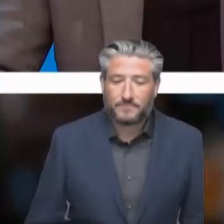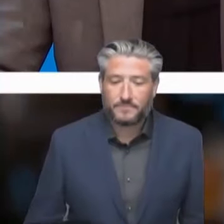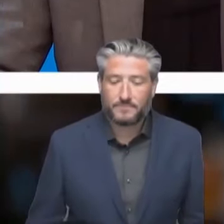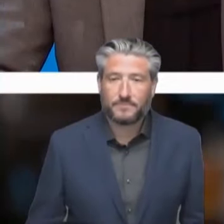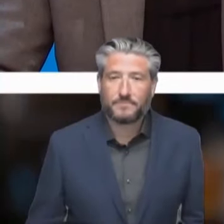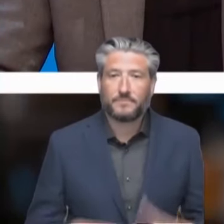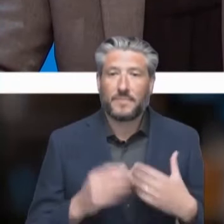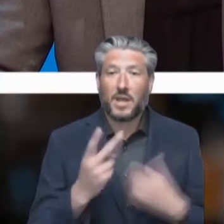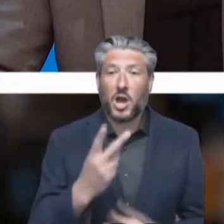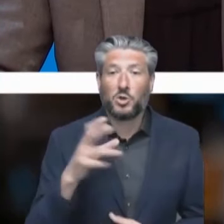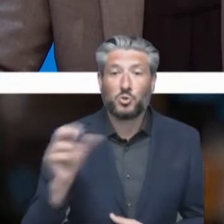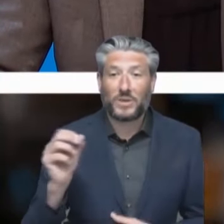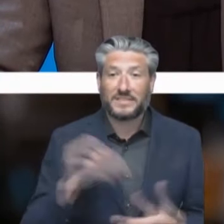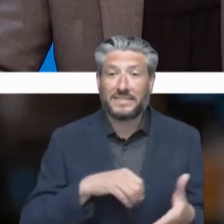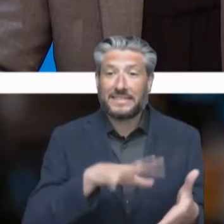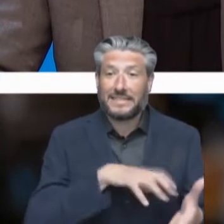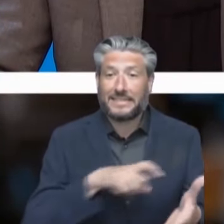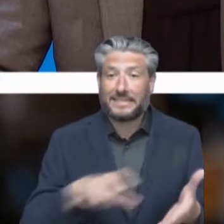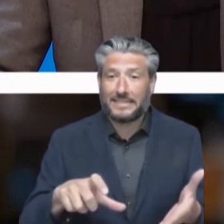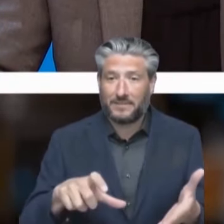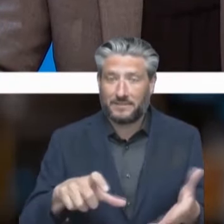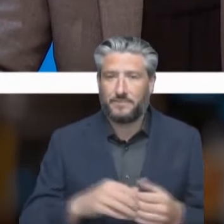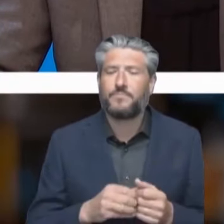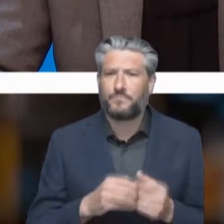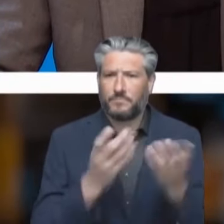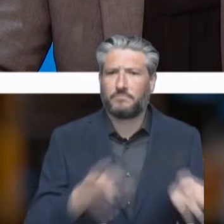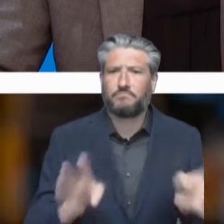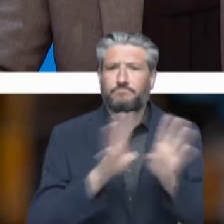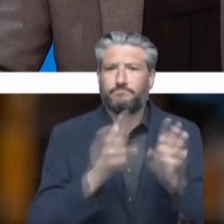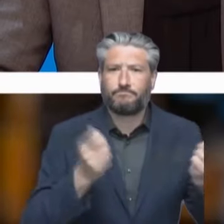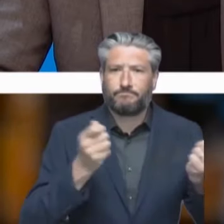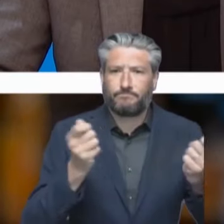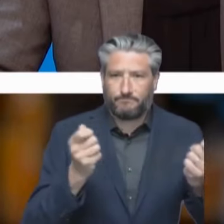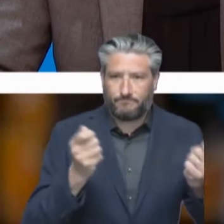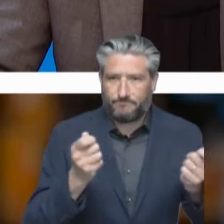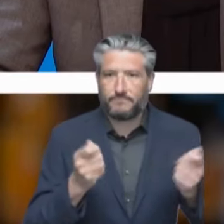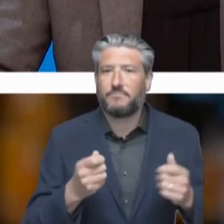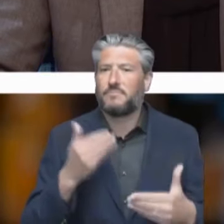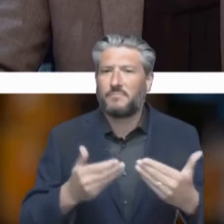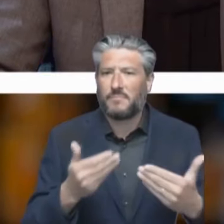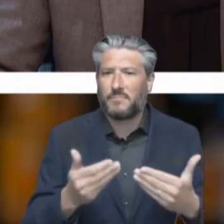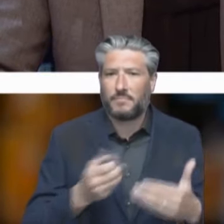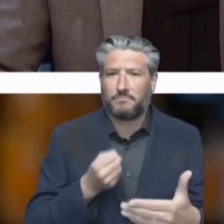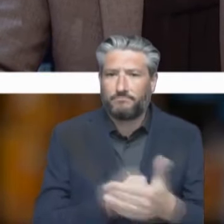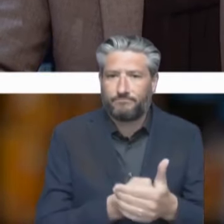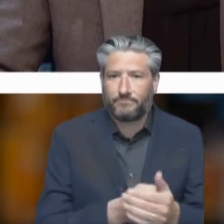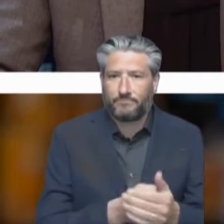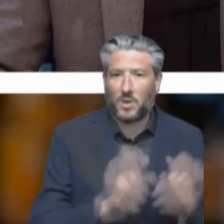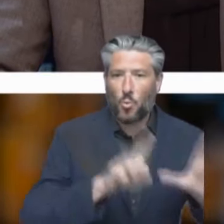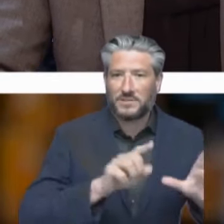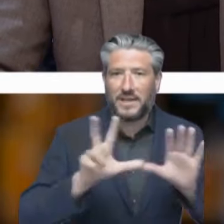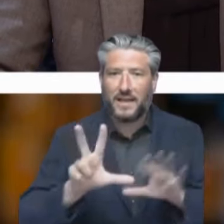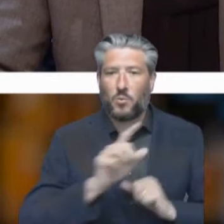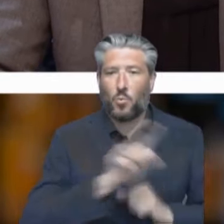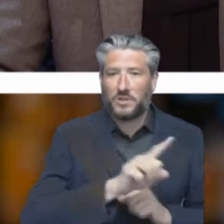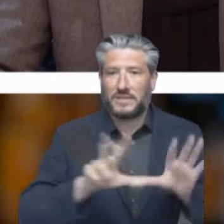is to authorize the board of directors to trade in the company's shares for a maximum period of 18 months and within the limit of 10% of the